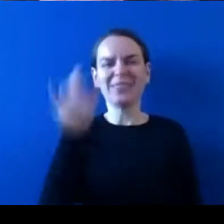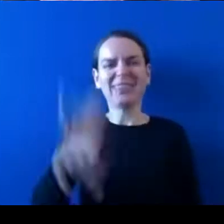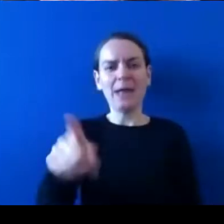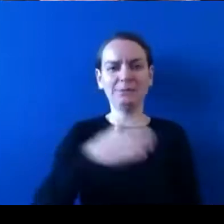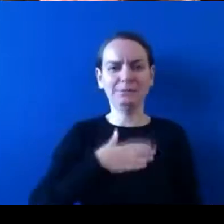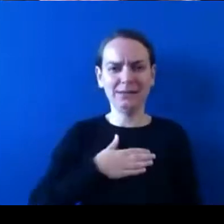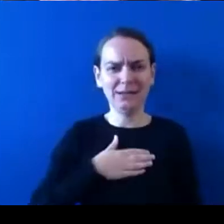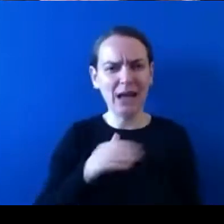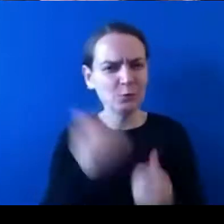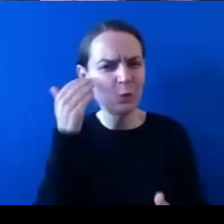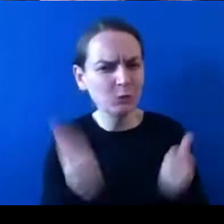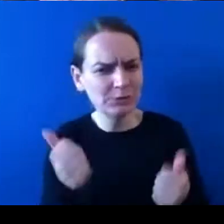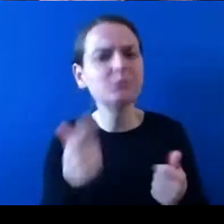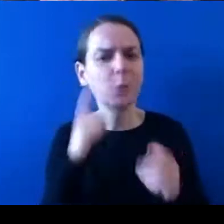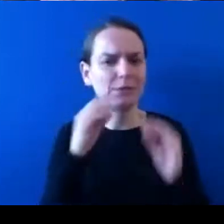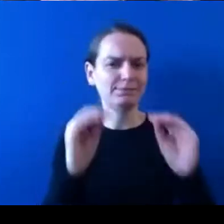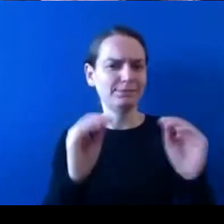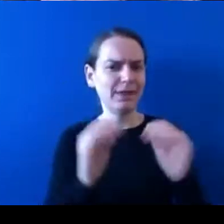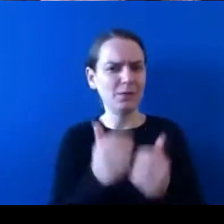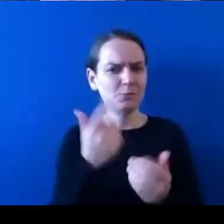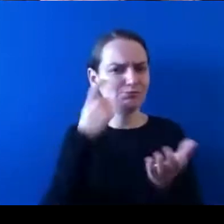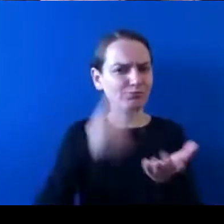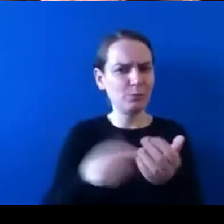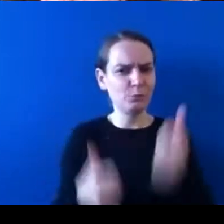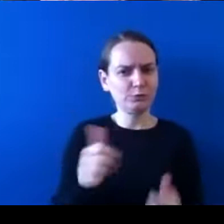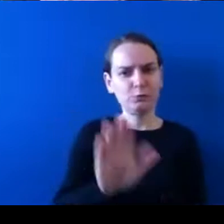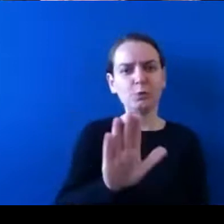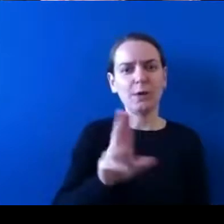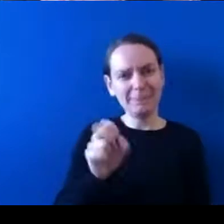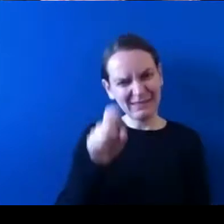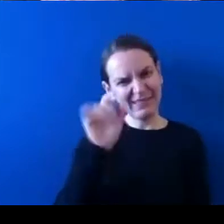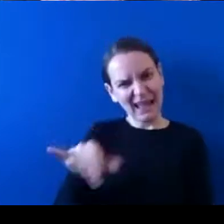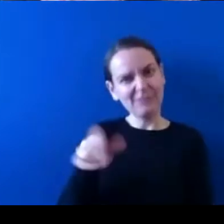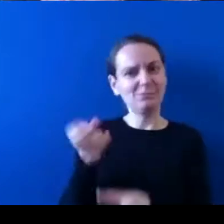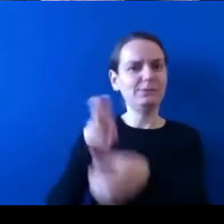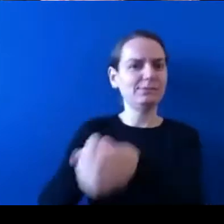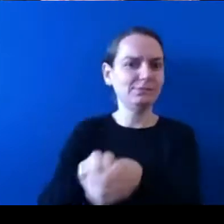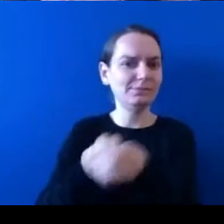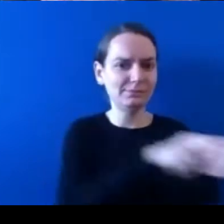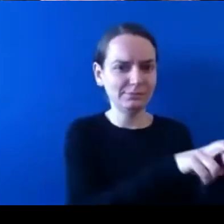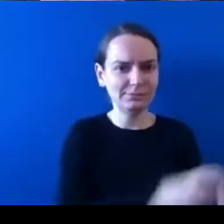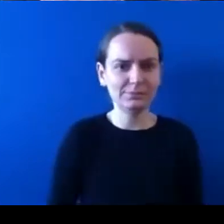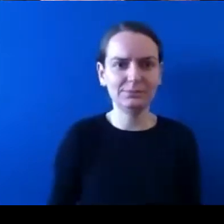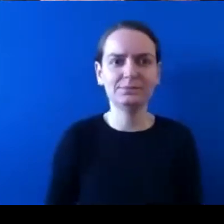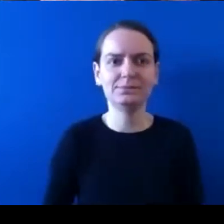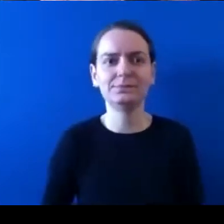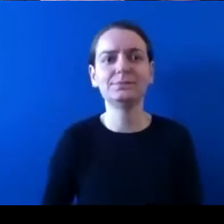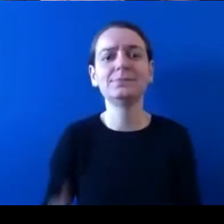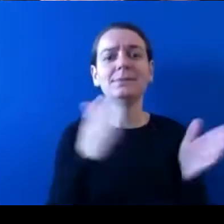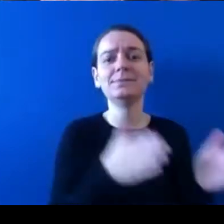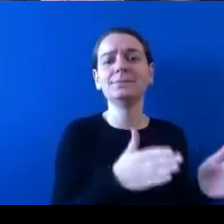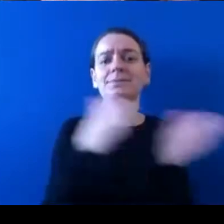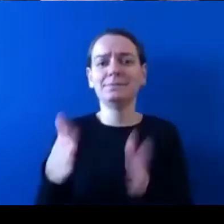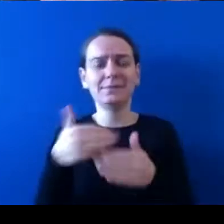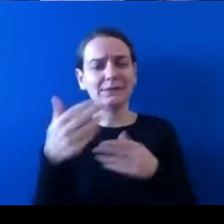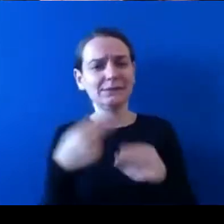school. You don't want to wait to contact MCB for transition services discussion in your senior